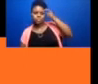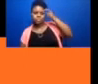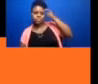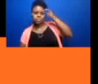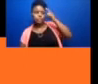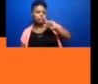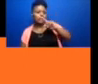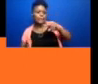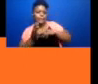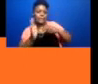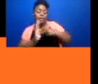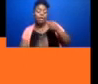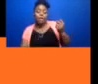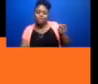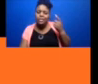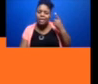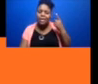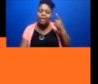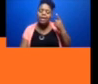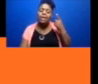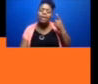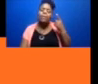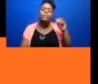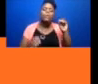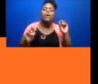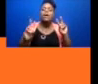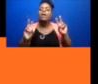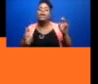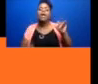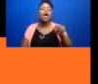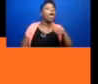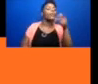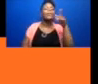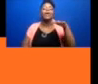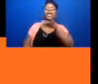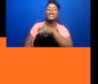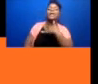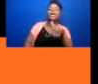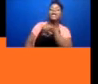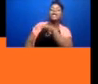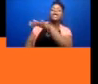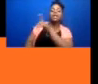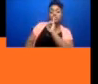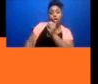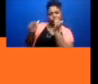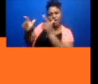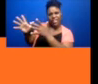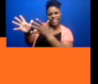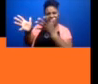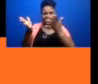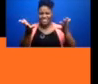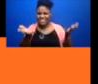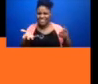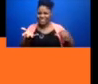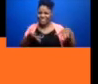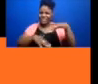no other people anywhere. They are all here on the planet.